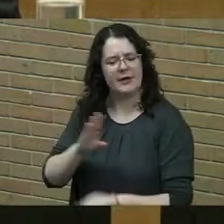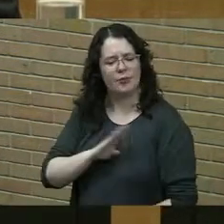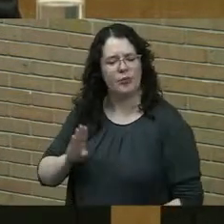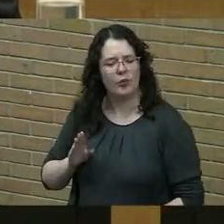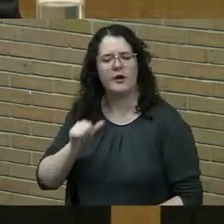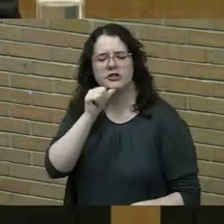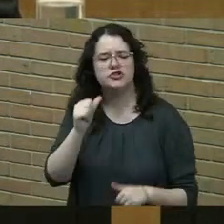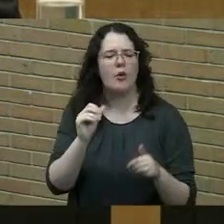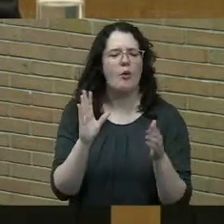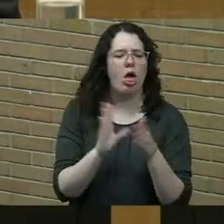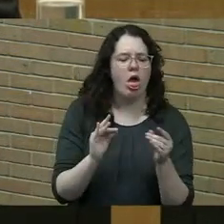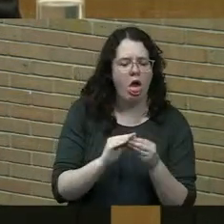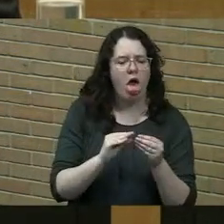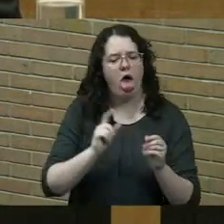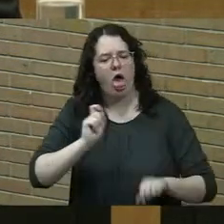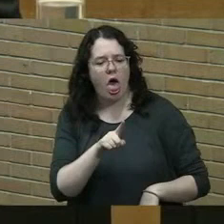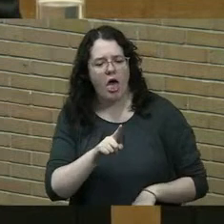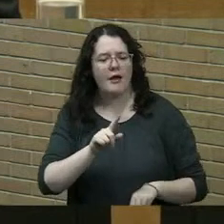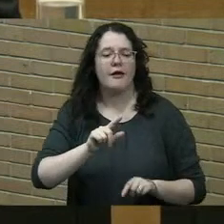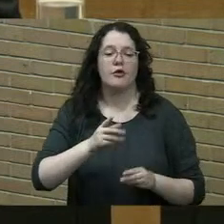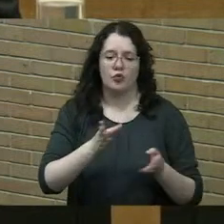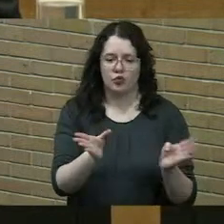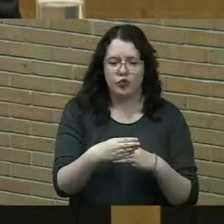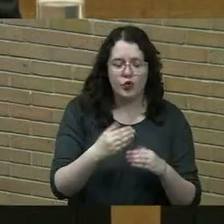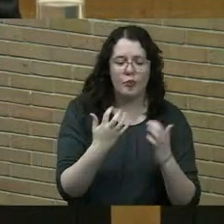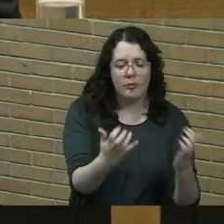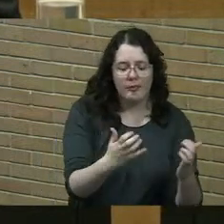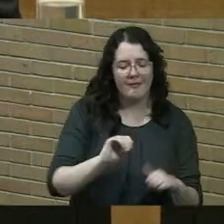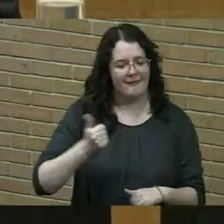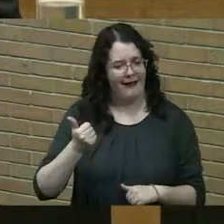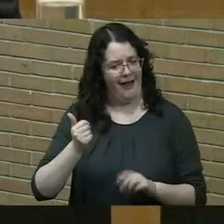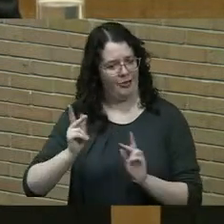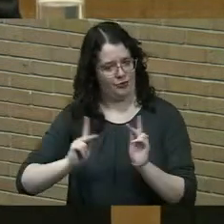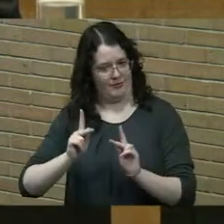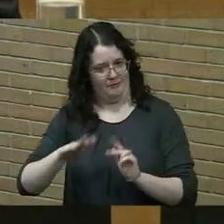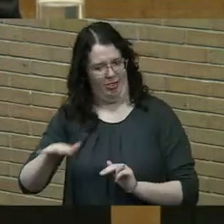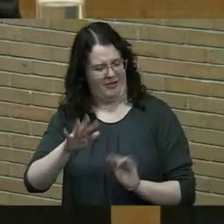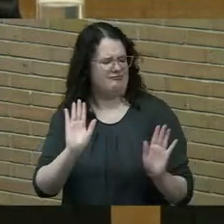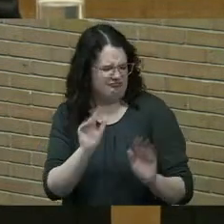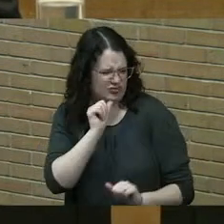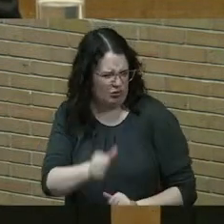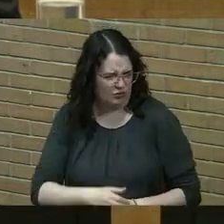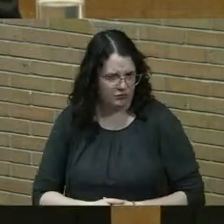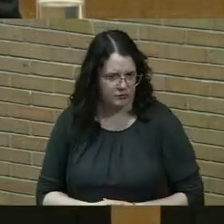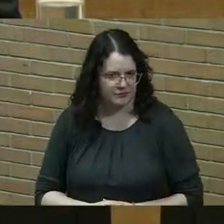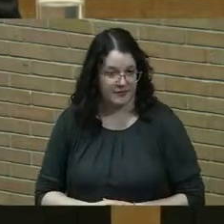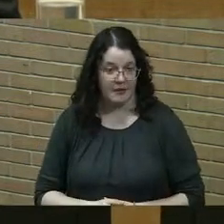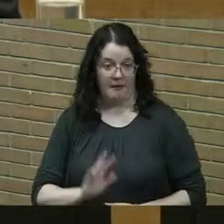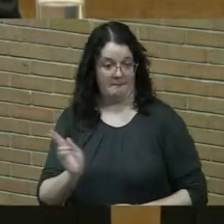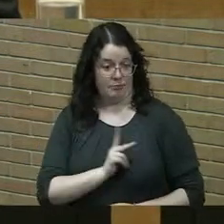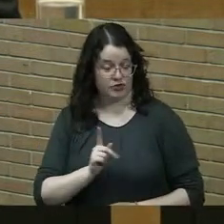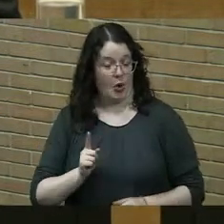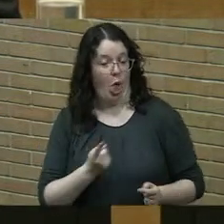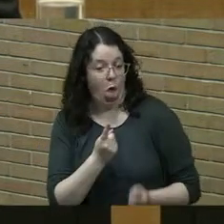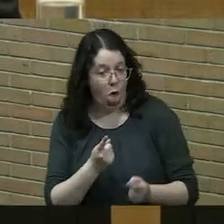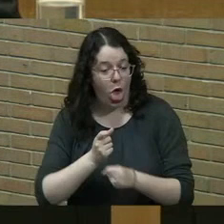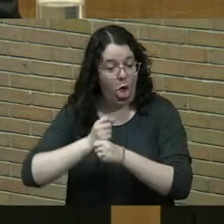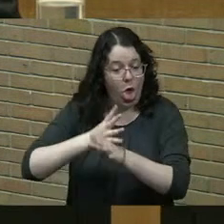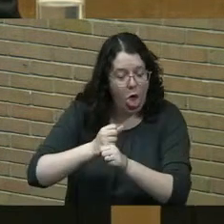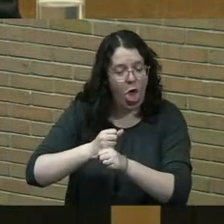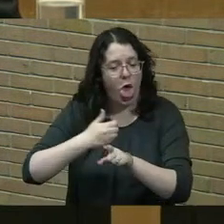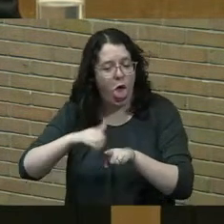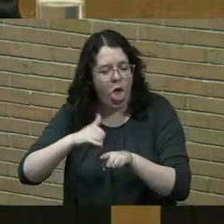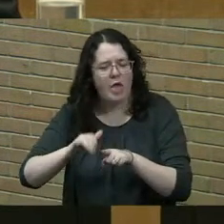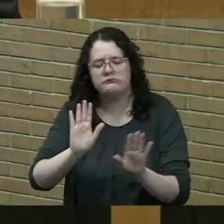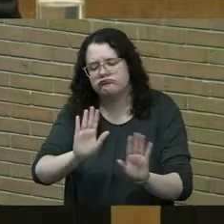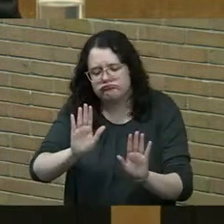room or to other speakers. And please refrain from personal attacks and from outbursts of any kind during the open forum,